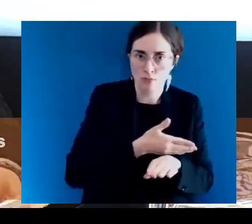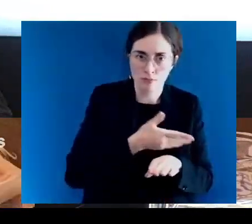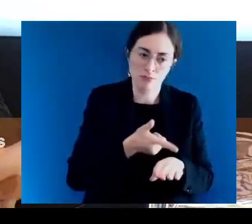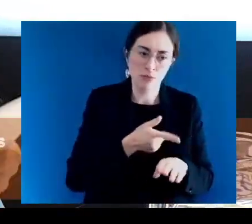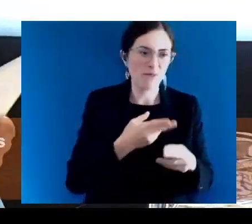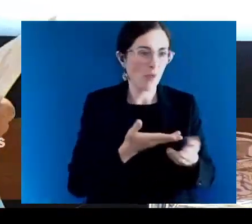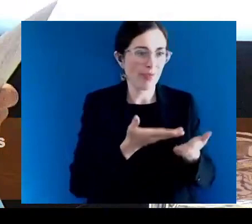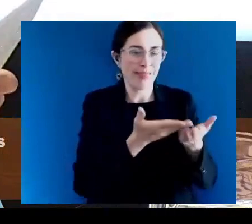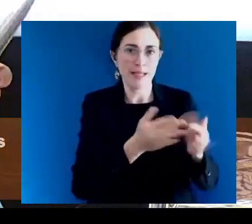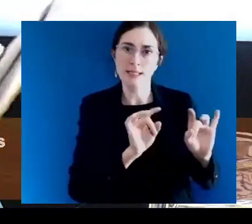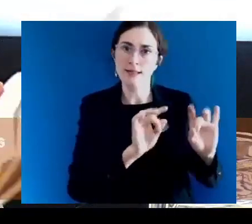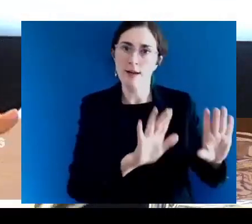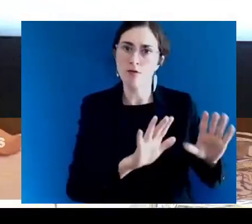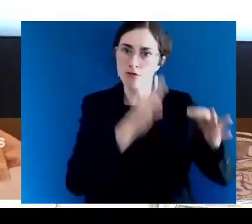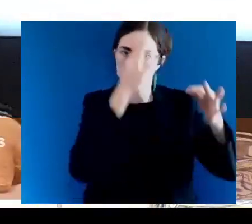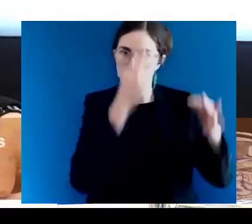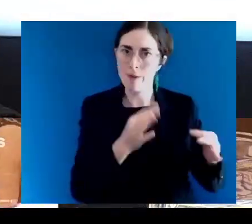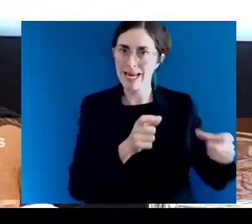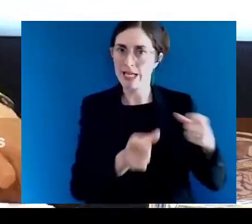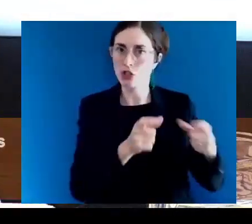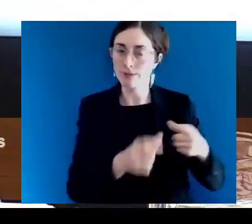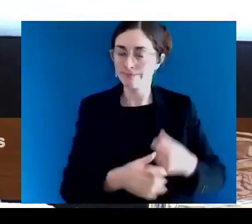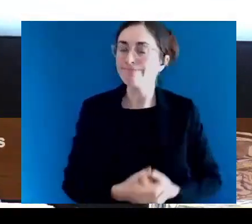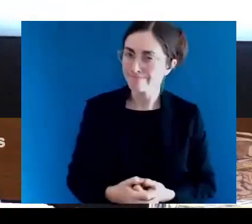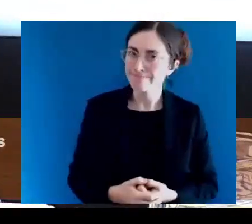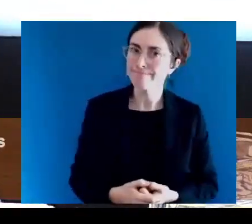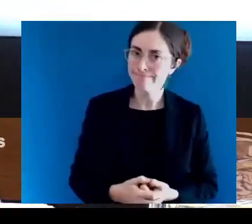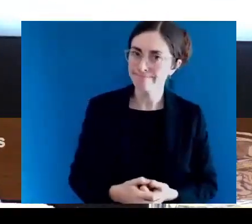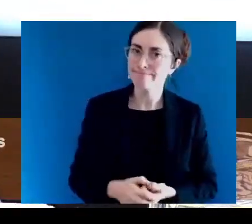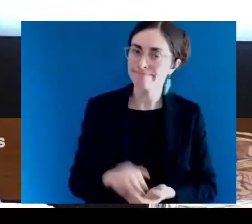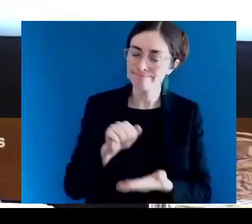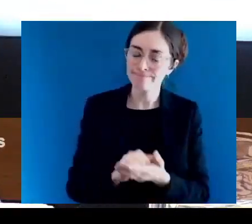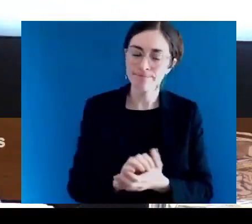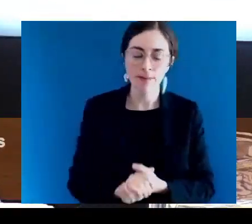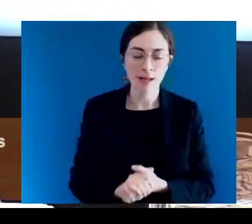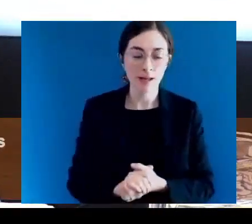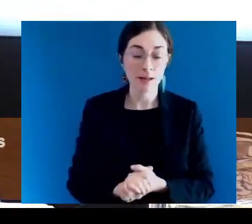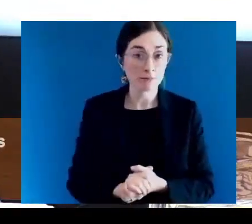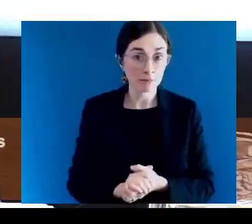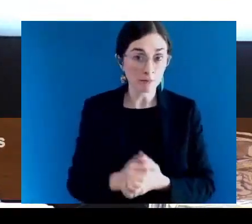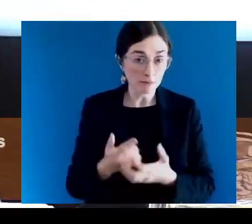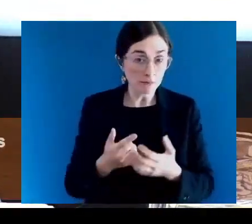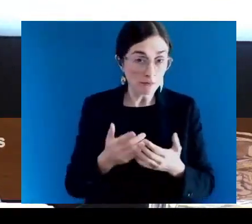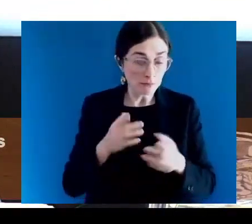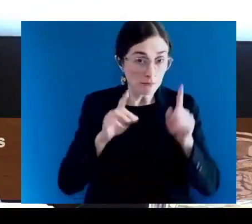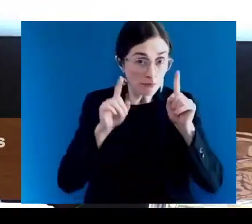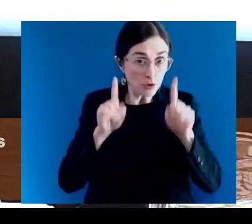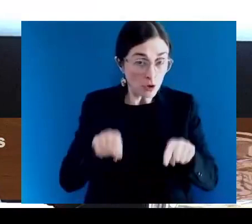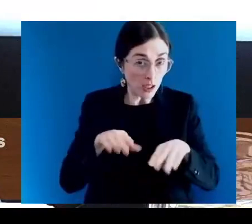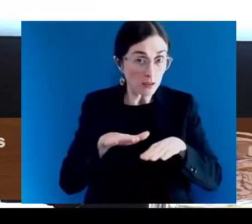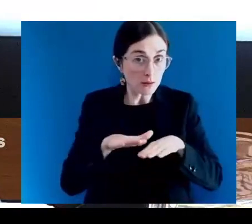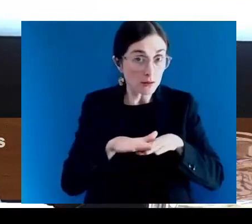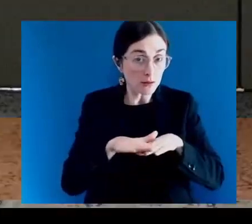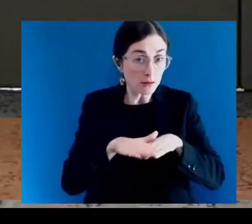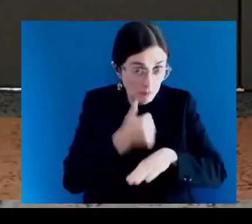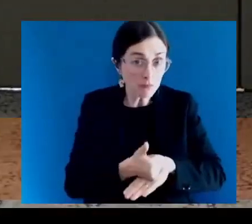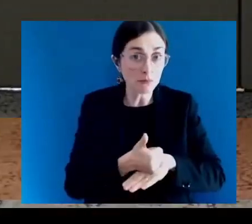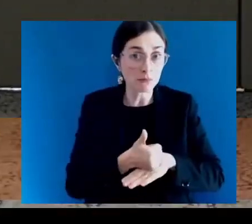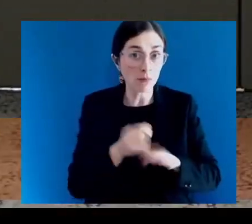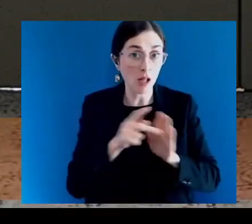is, yes. And commencement of implementation of this pathway has lagged.